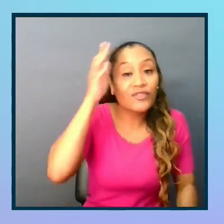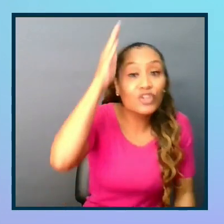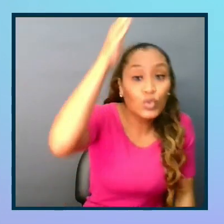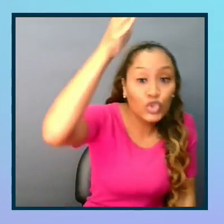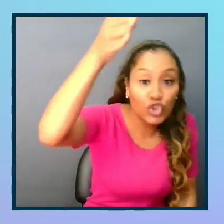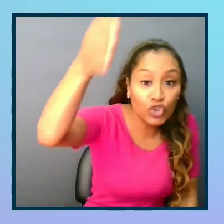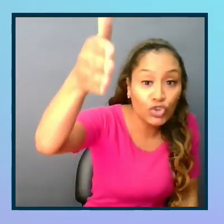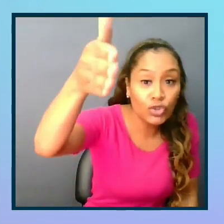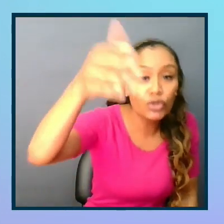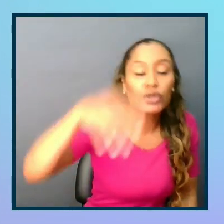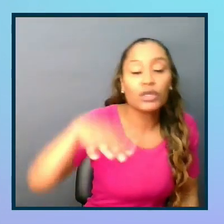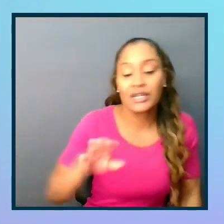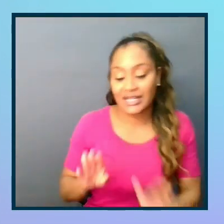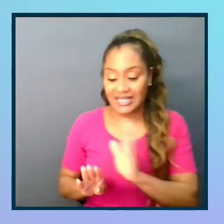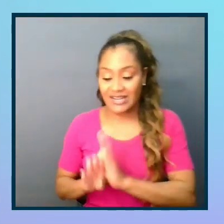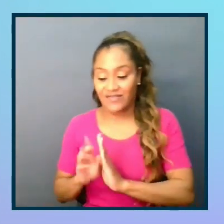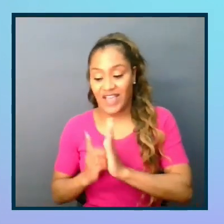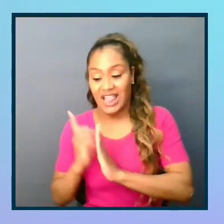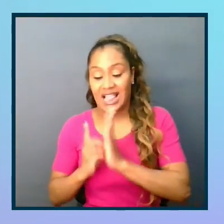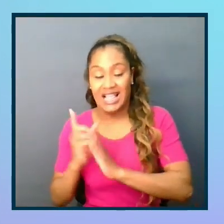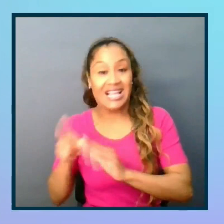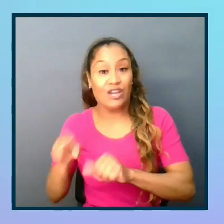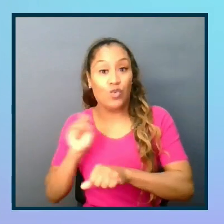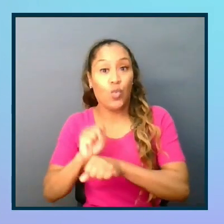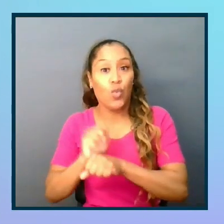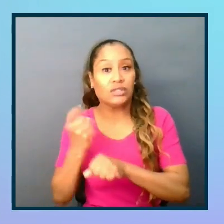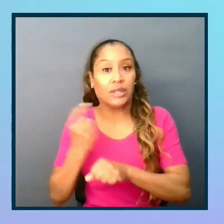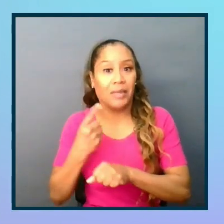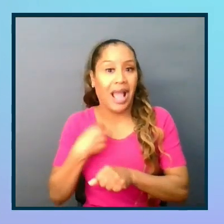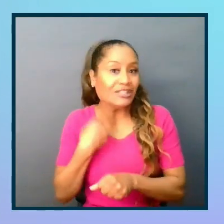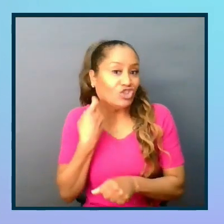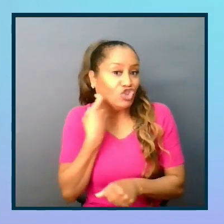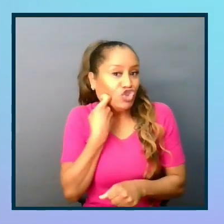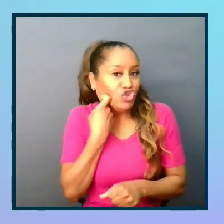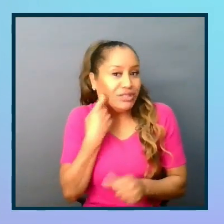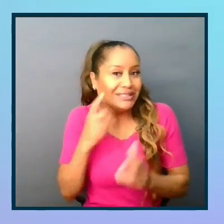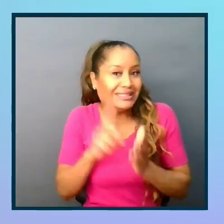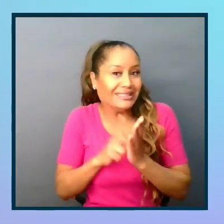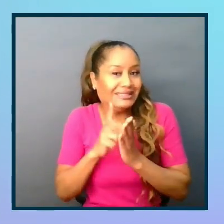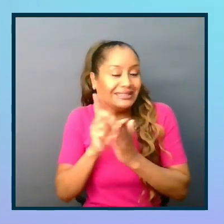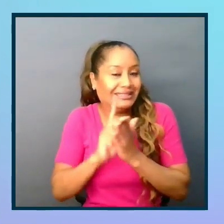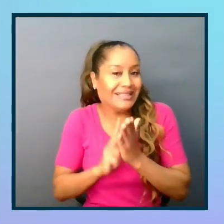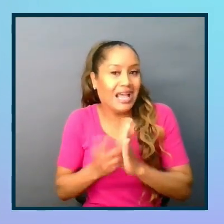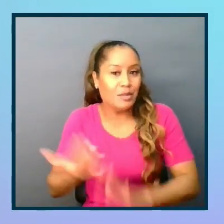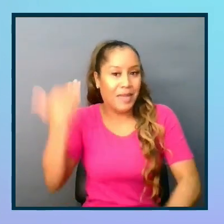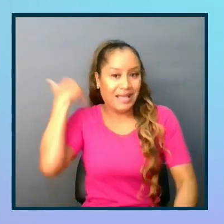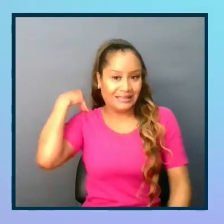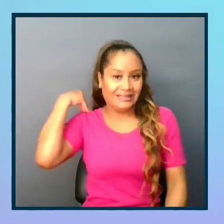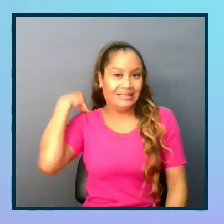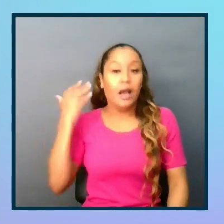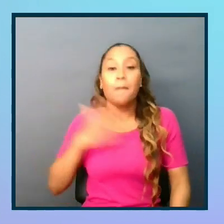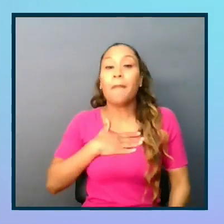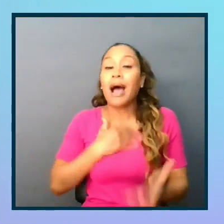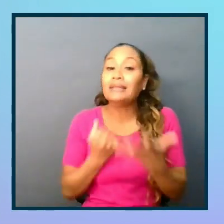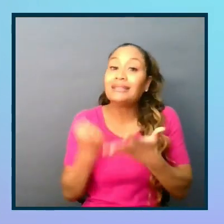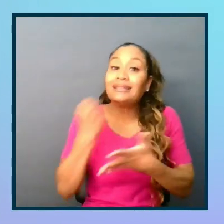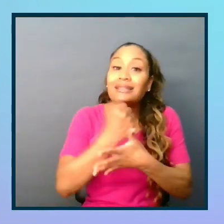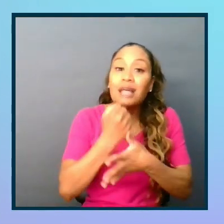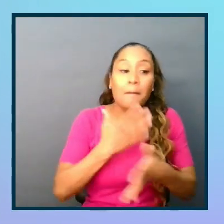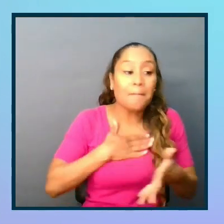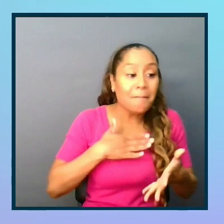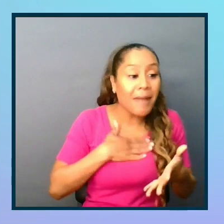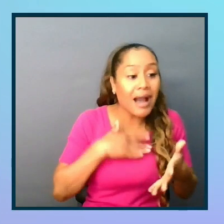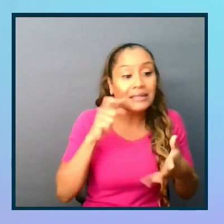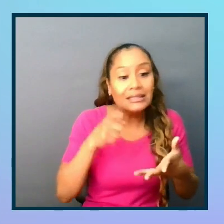the development will be working on something that I had just designed in the past. My top priorities and what I have to